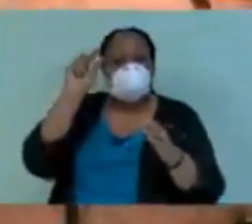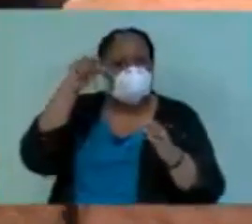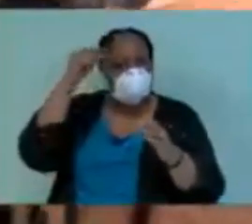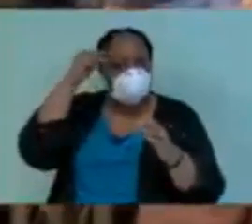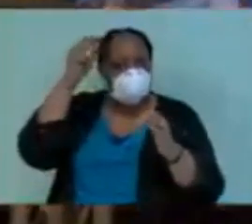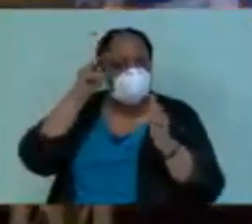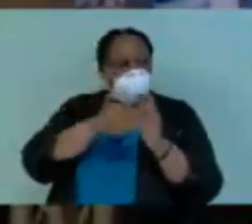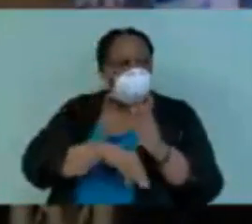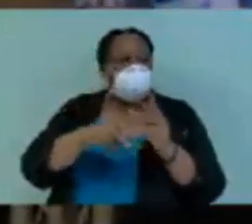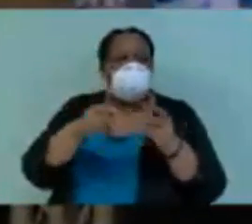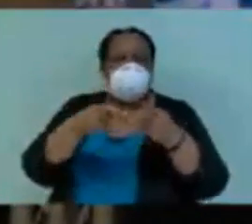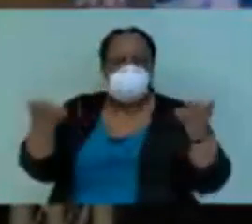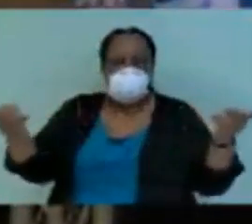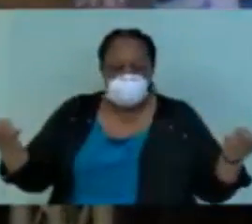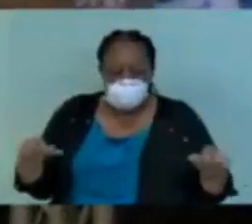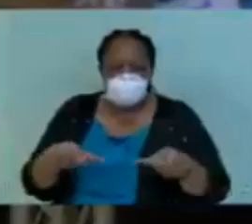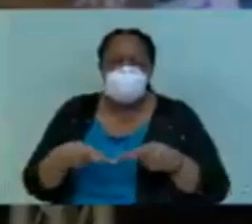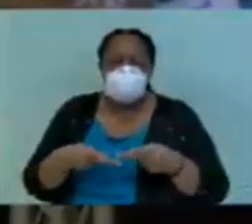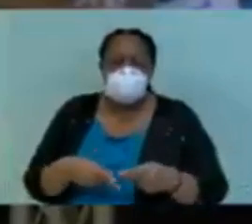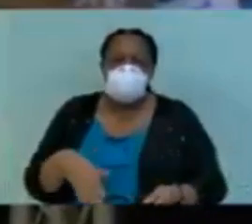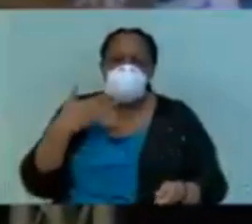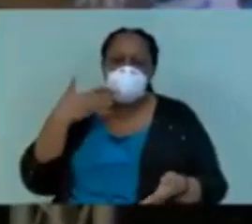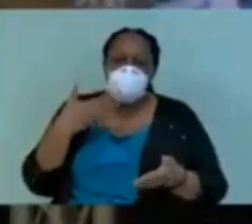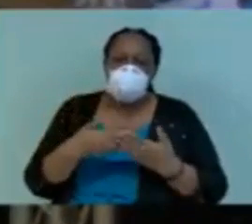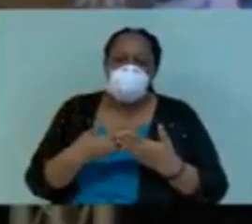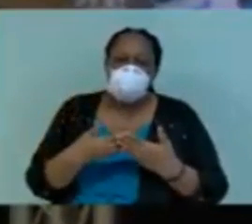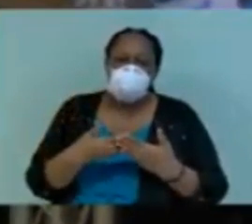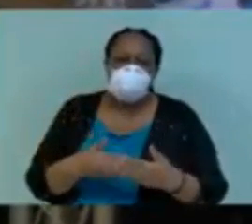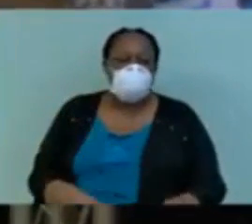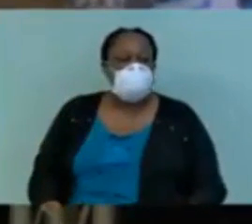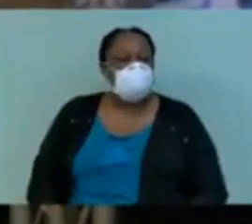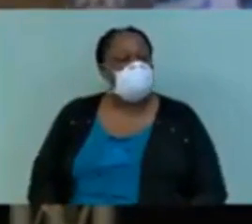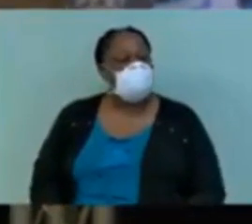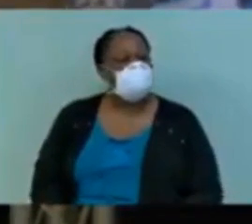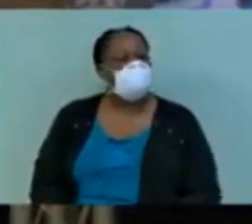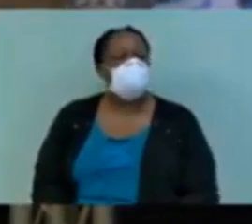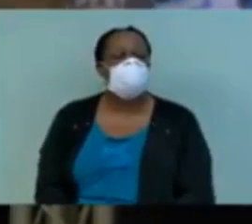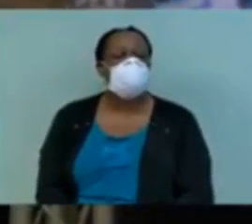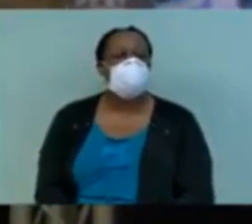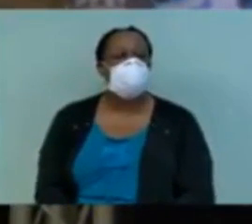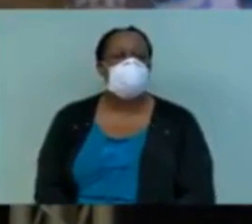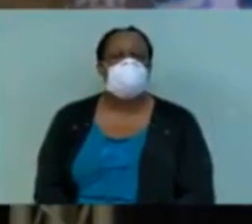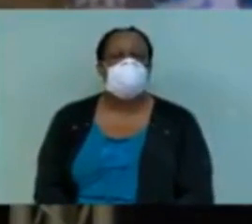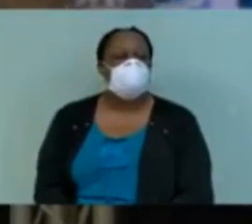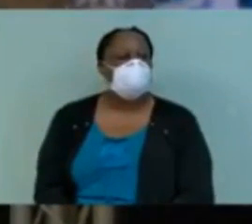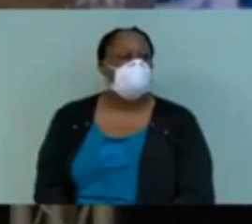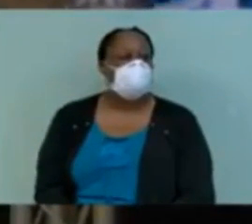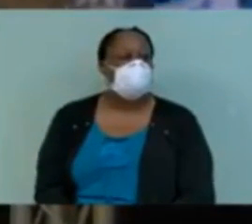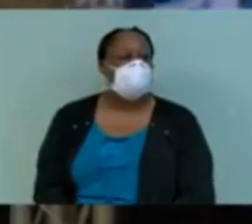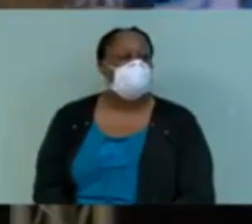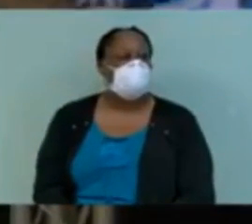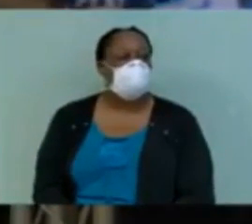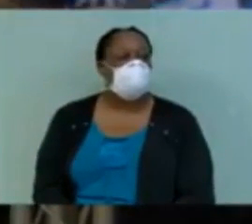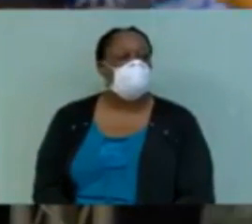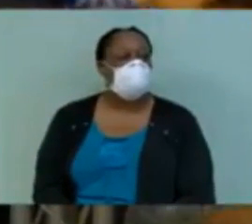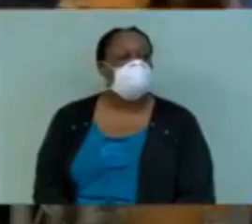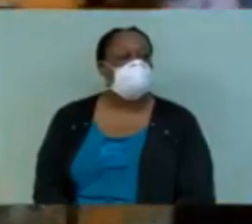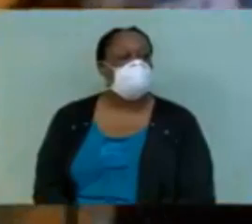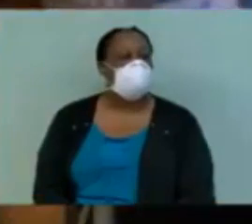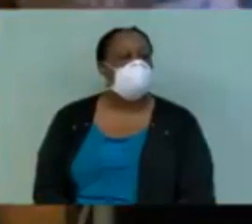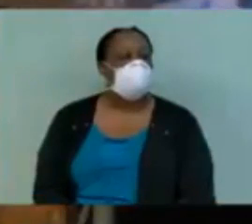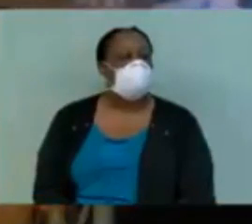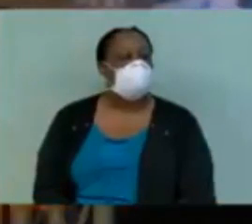Mr. Williams, thank you for the question, and thanks for whoever posted the question. Let me answer the first part of the question. The students